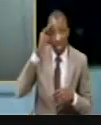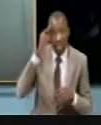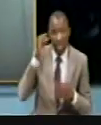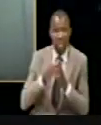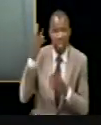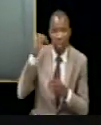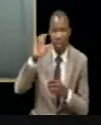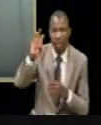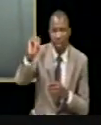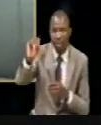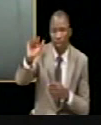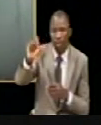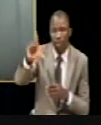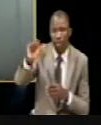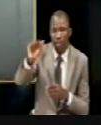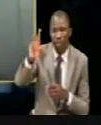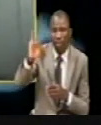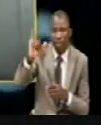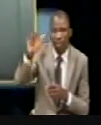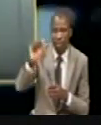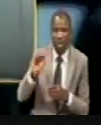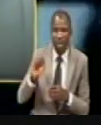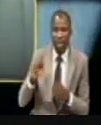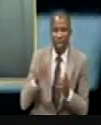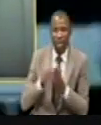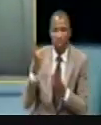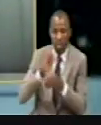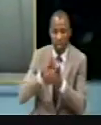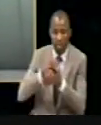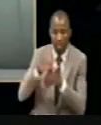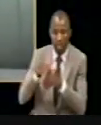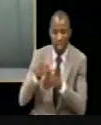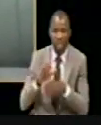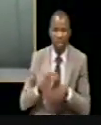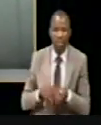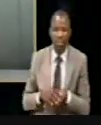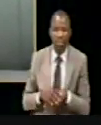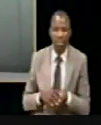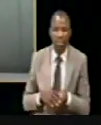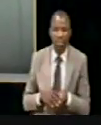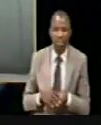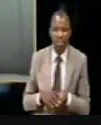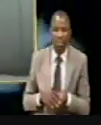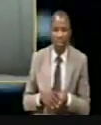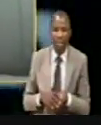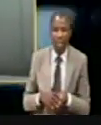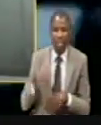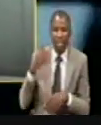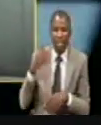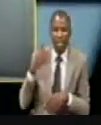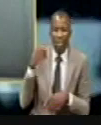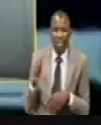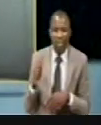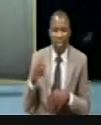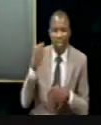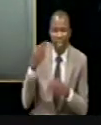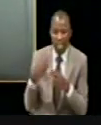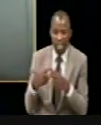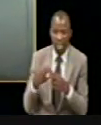sick. I thought it was malaria, only for me to discover it was